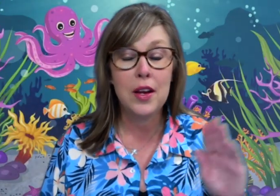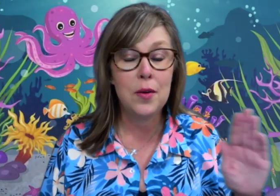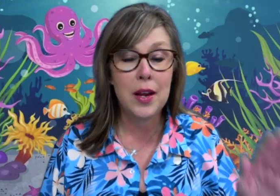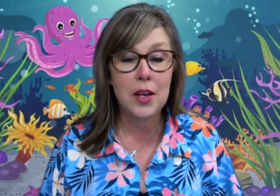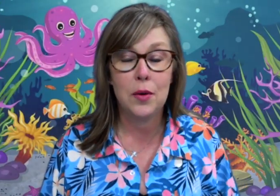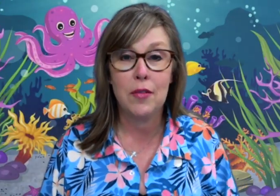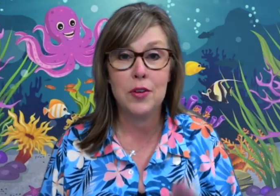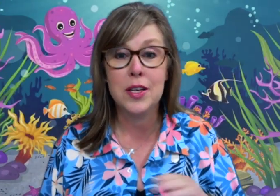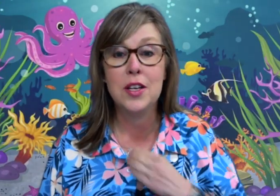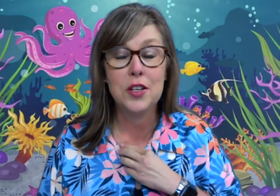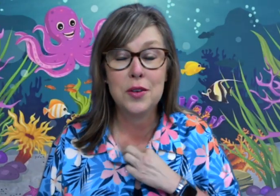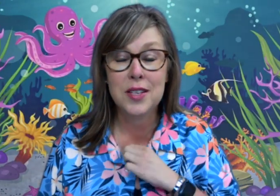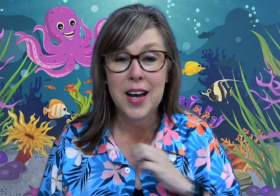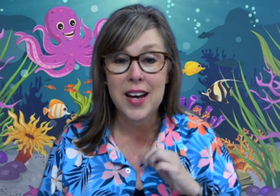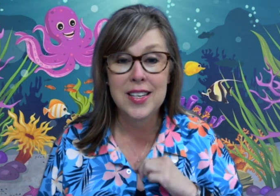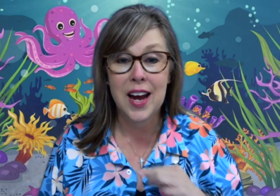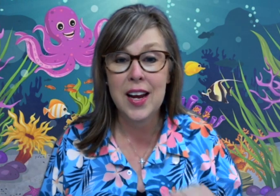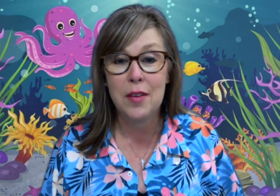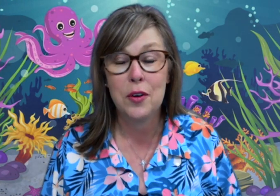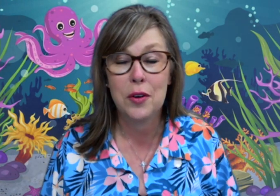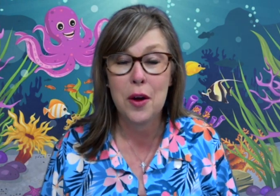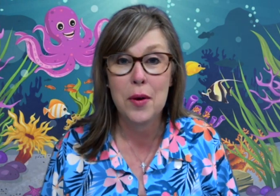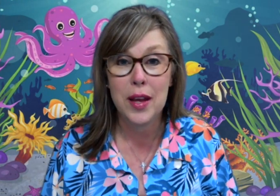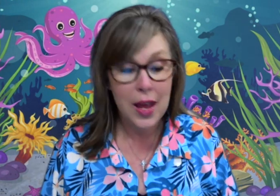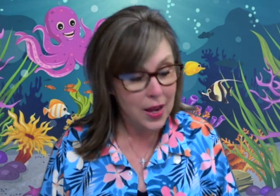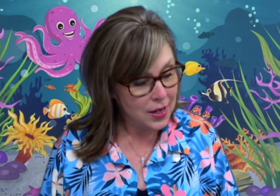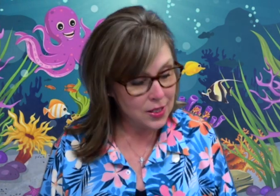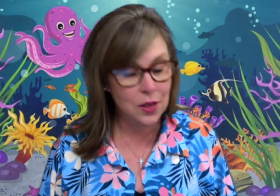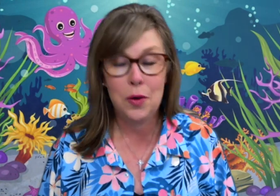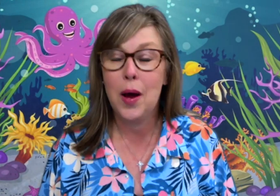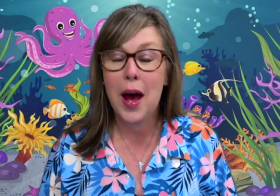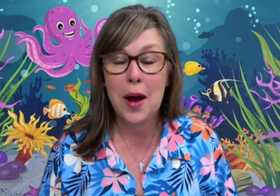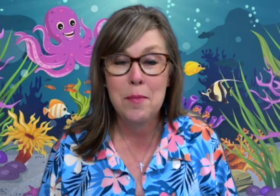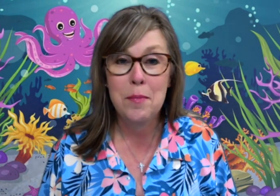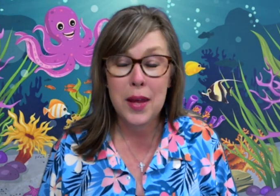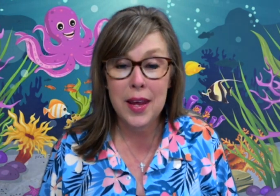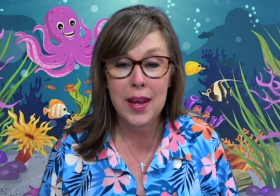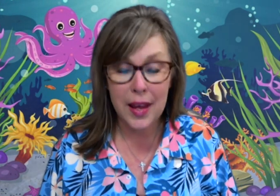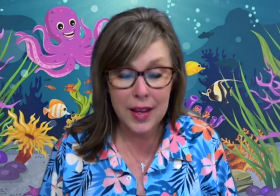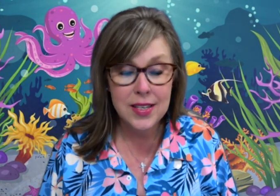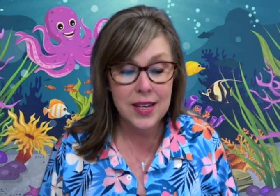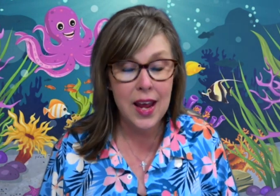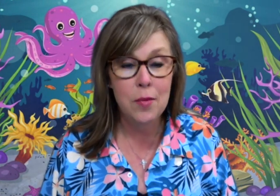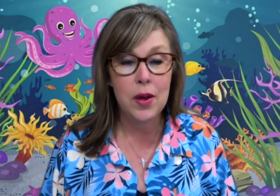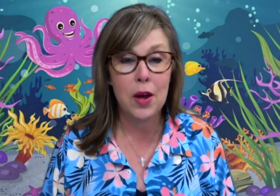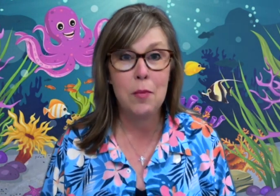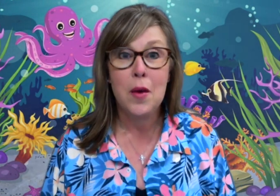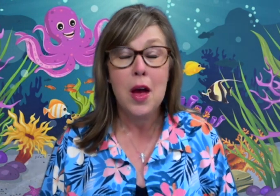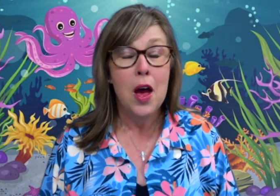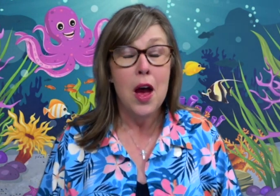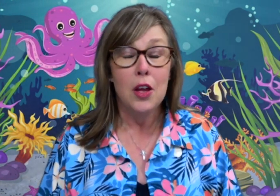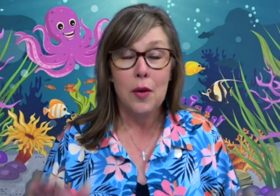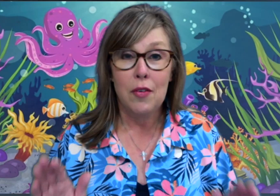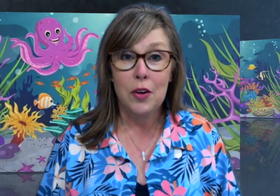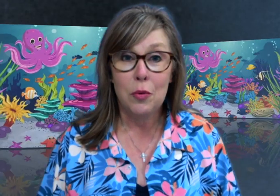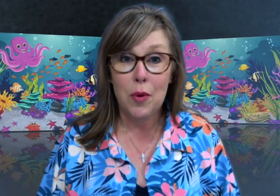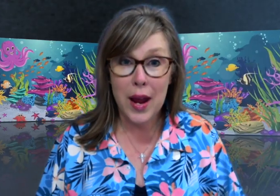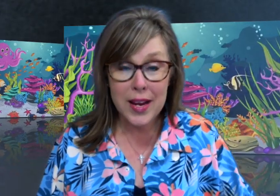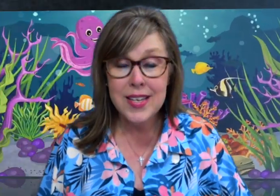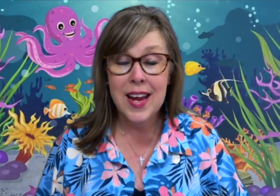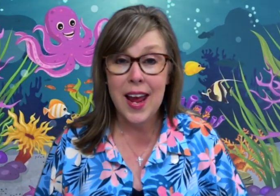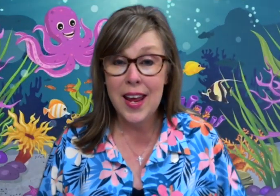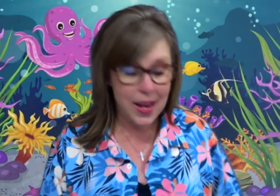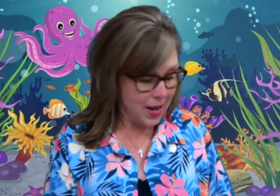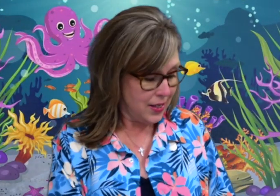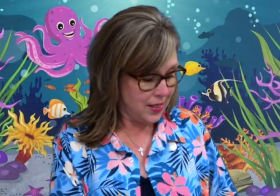water that you need, you have your tennis shoes tied tight if you're going to PE today. And we hope you have a